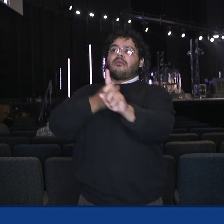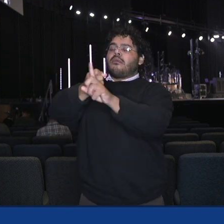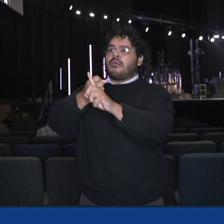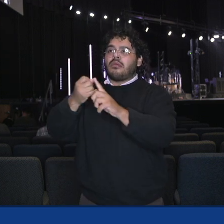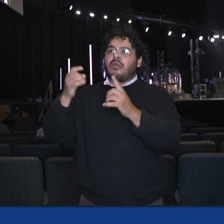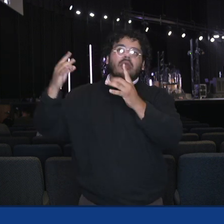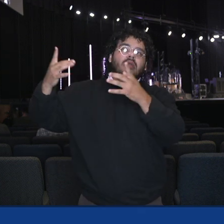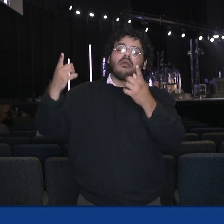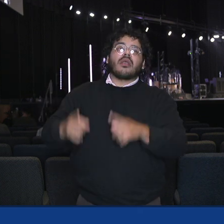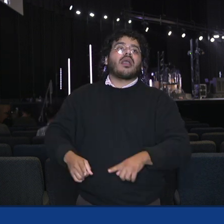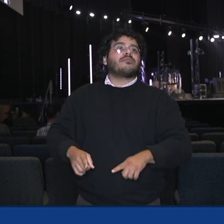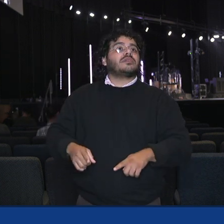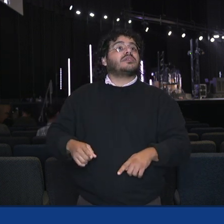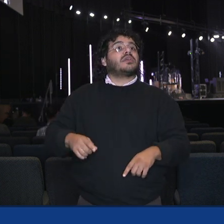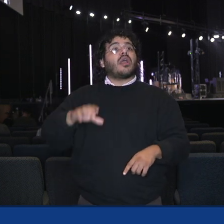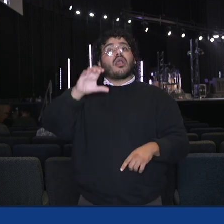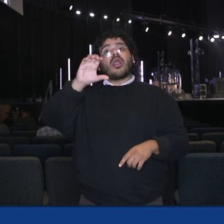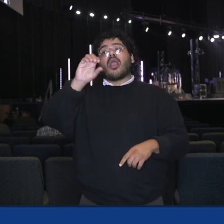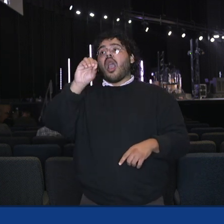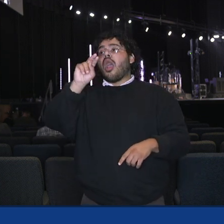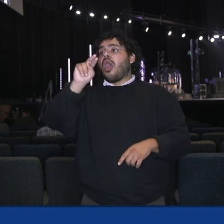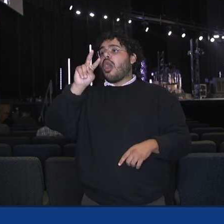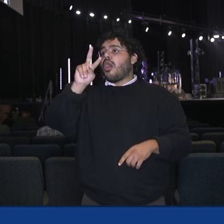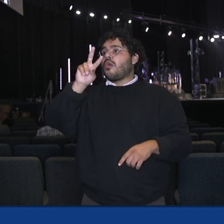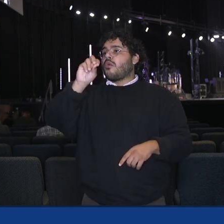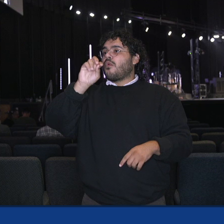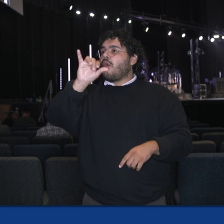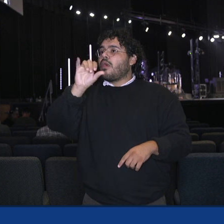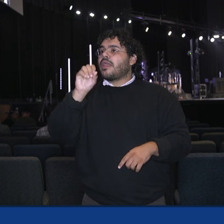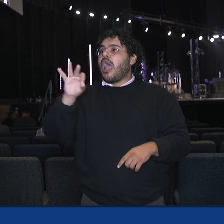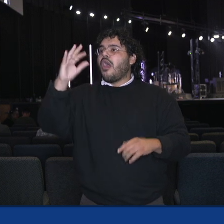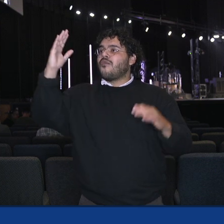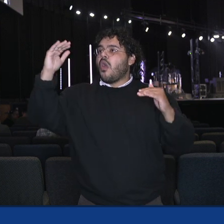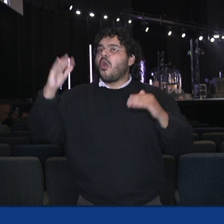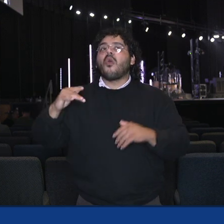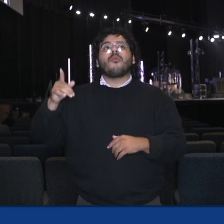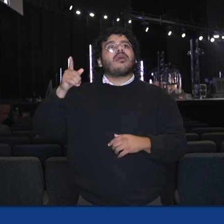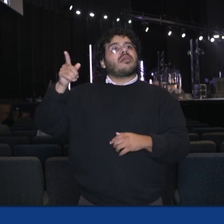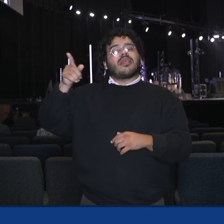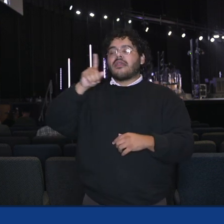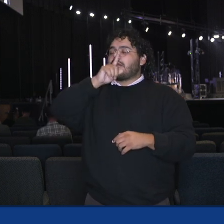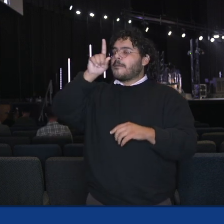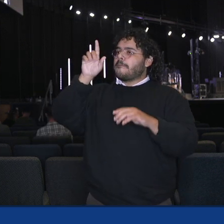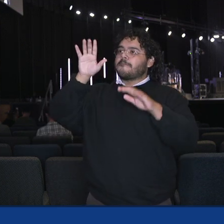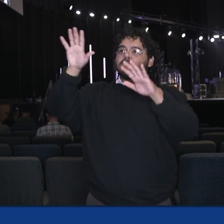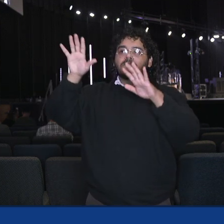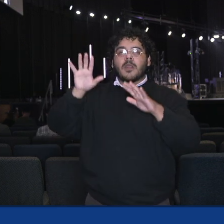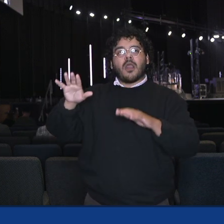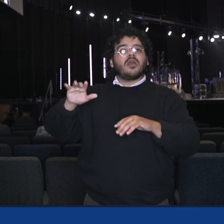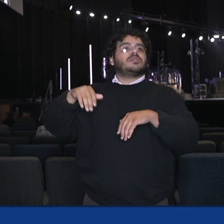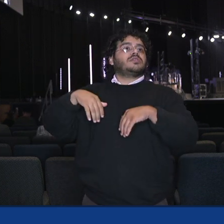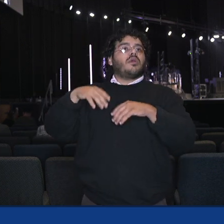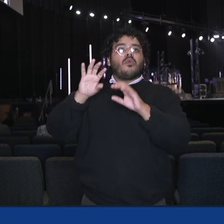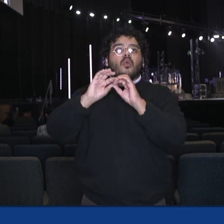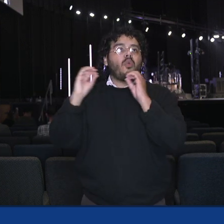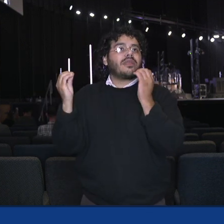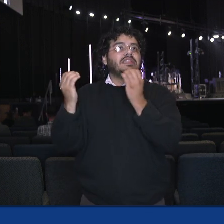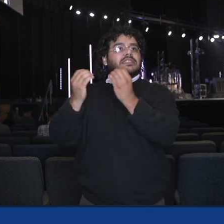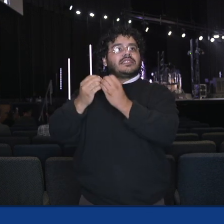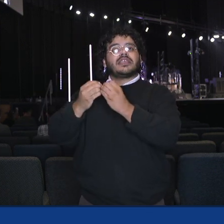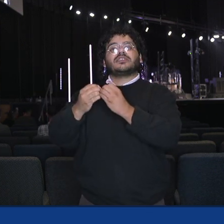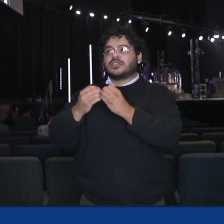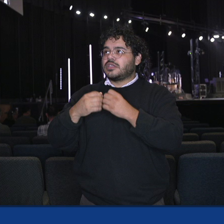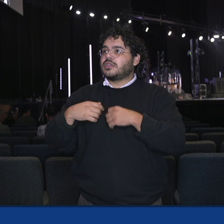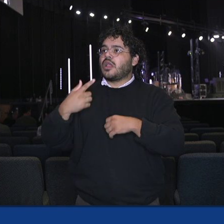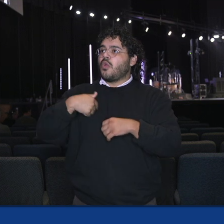partner. When we do disaster relief, Convoy is a remarkable organization. If you're not familiar with them, I'd